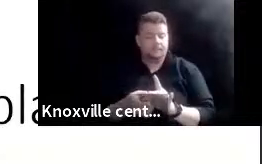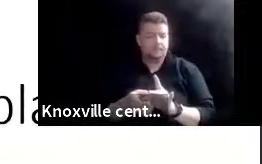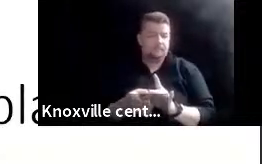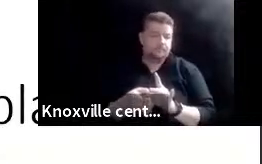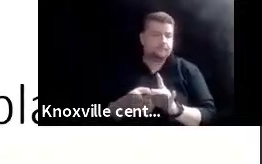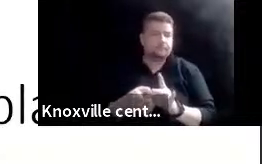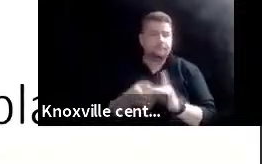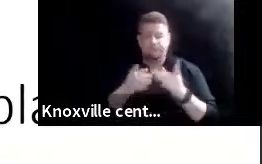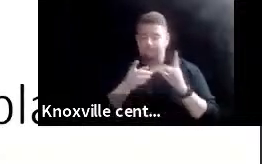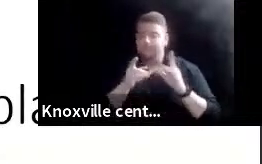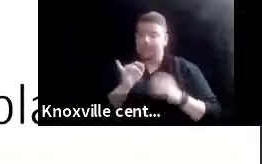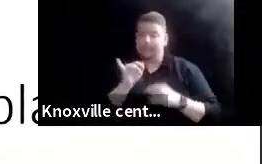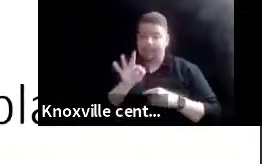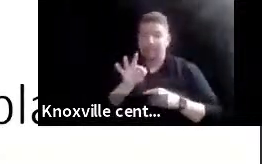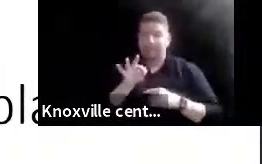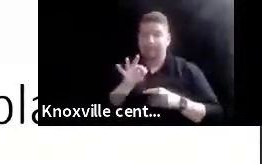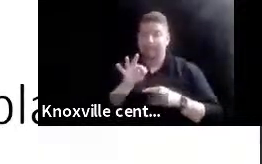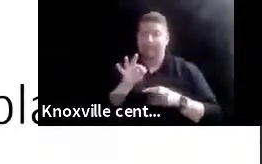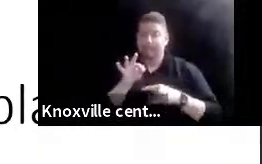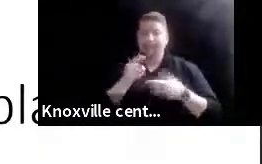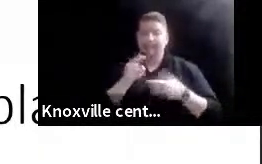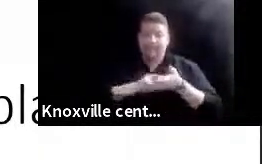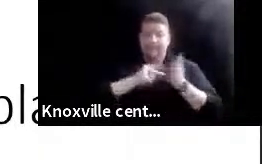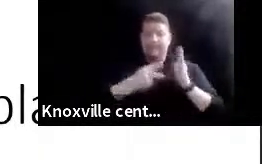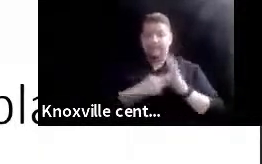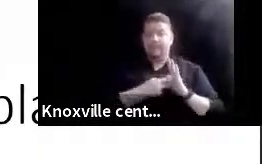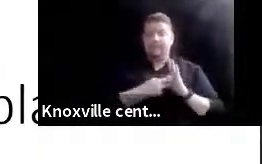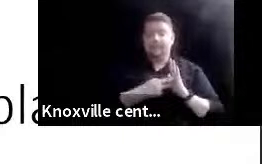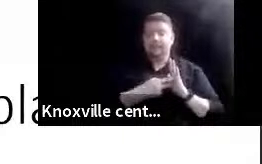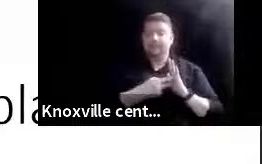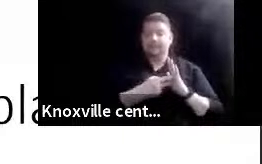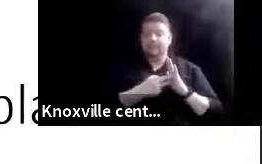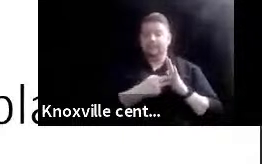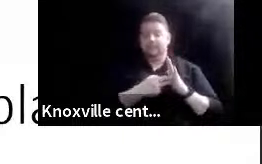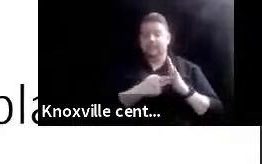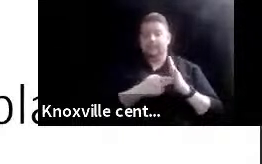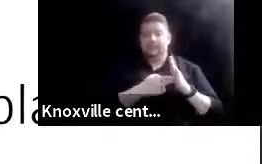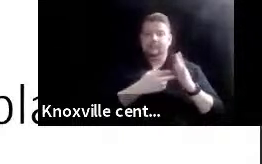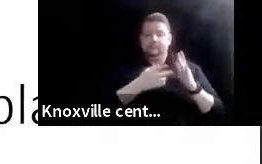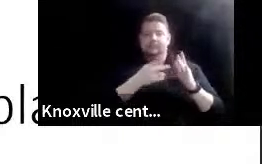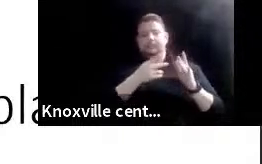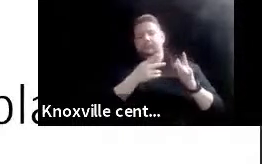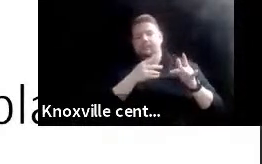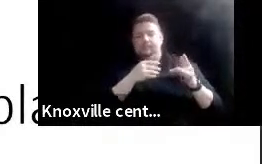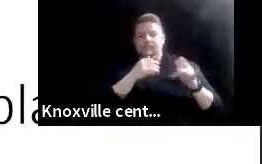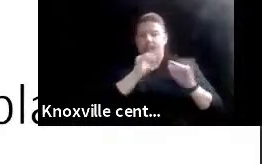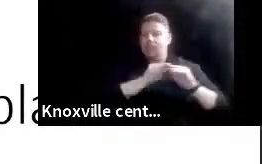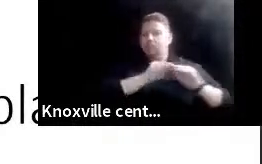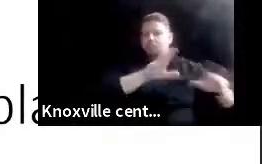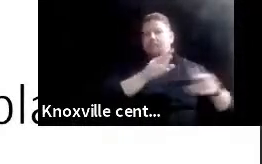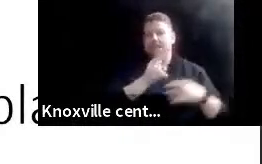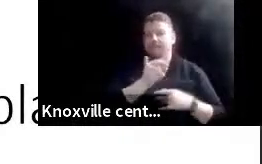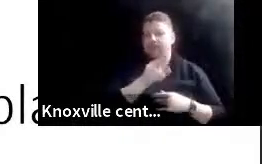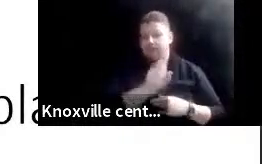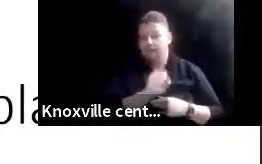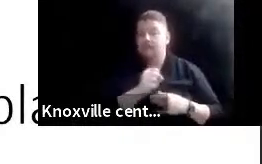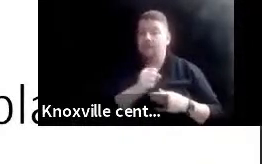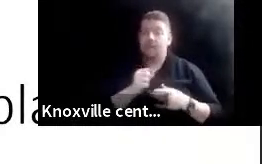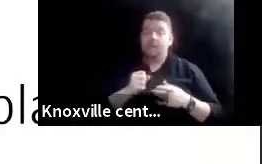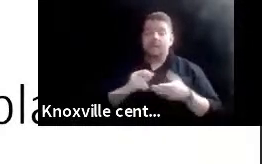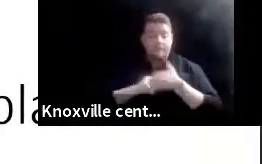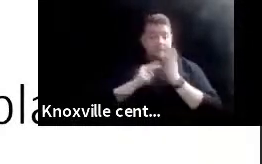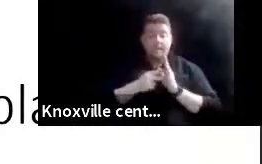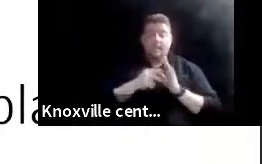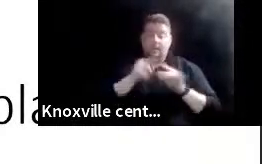good thing if the alternative is something that is not more likely to spread the virus. So if they're not going to work on